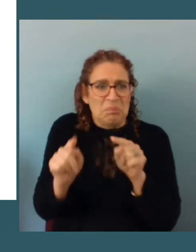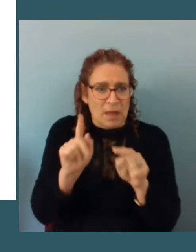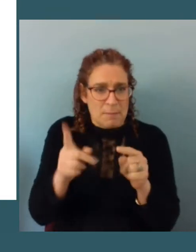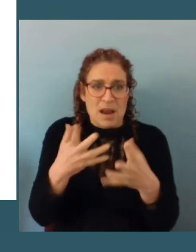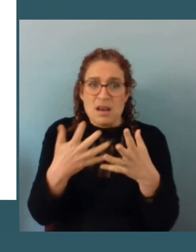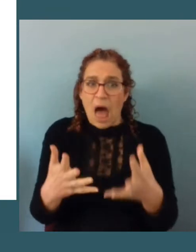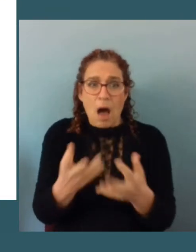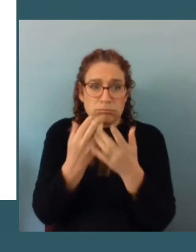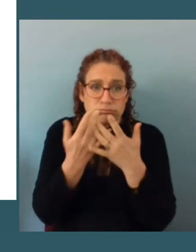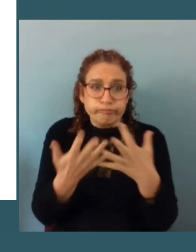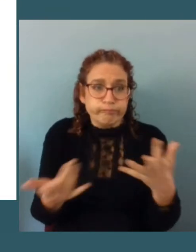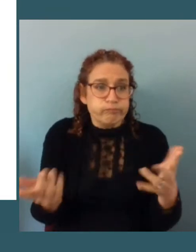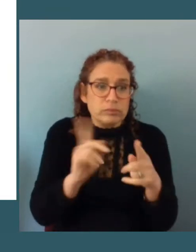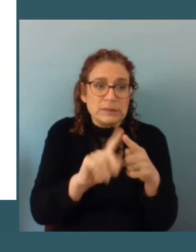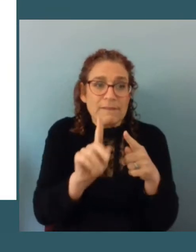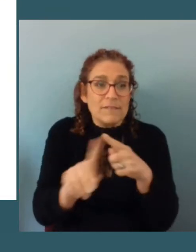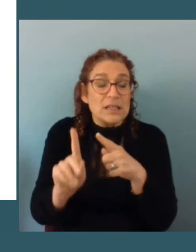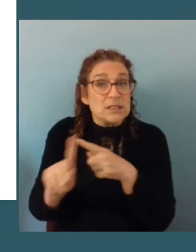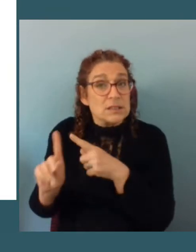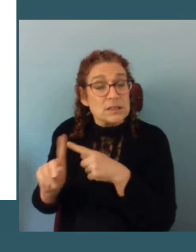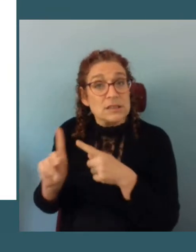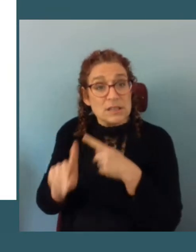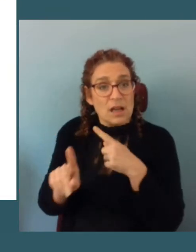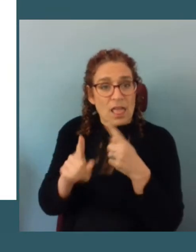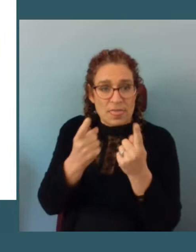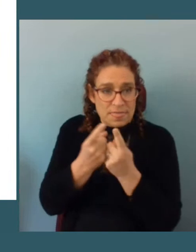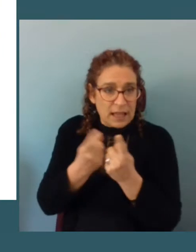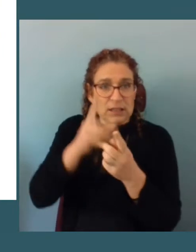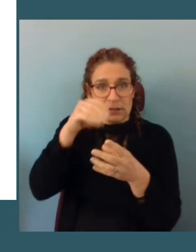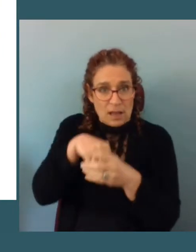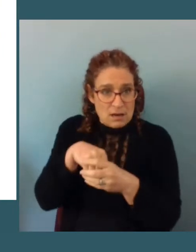of different products or ingredients. So we've got